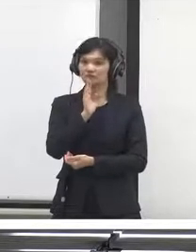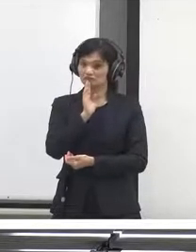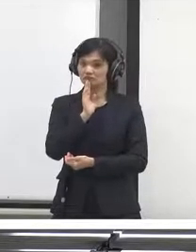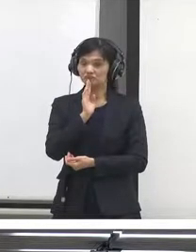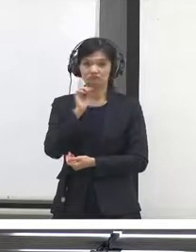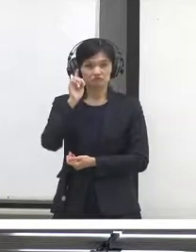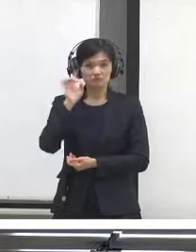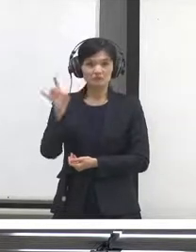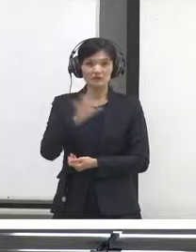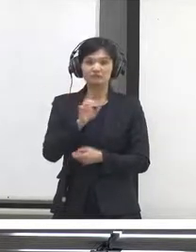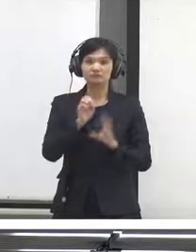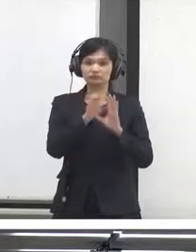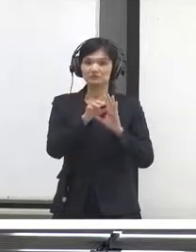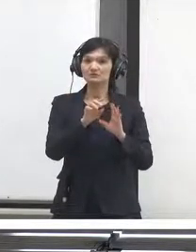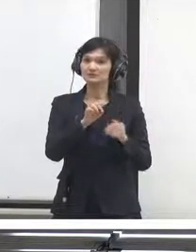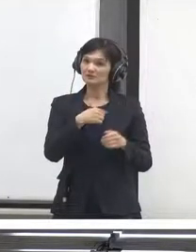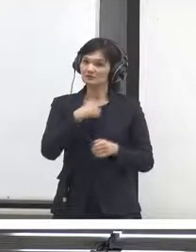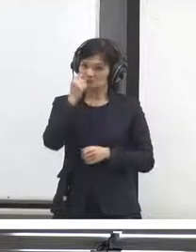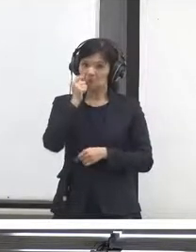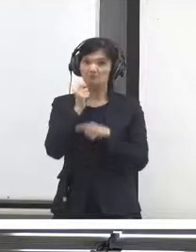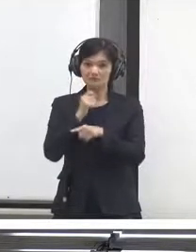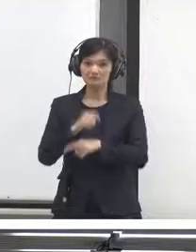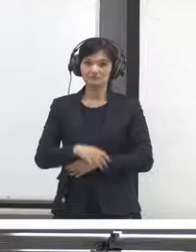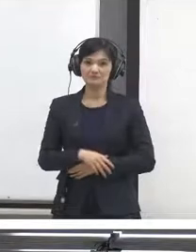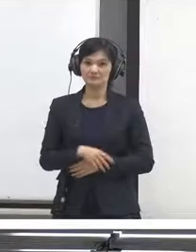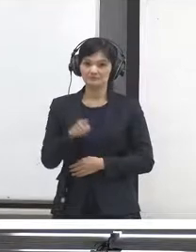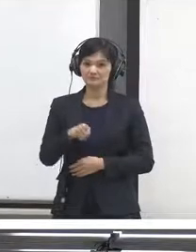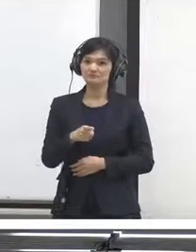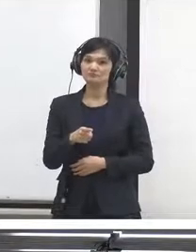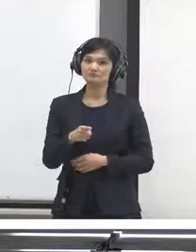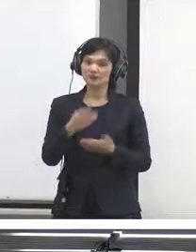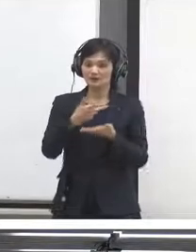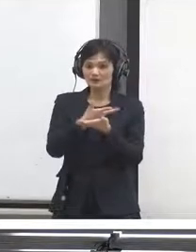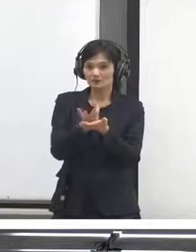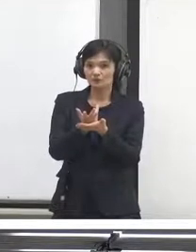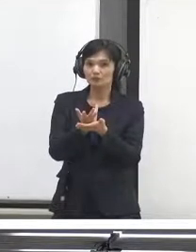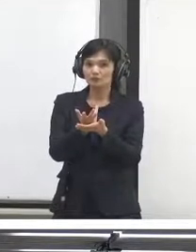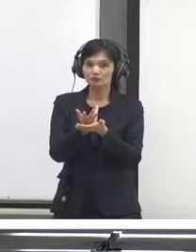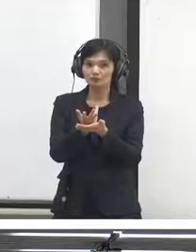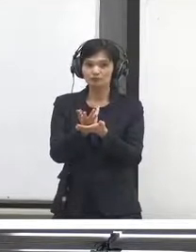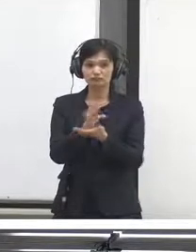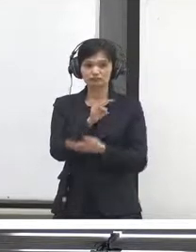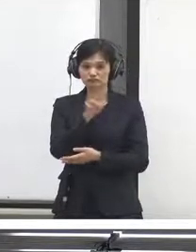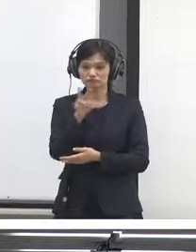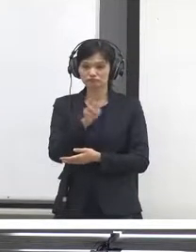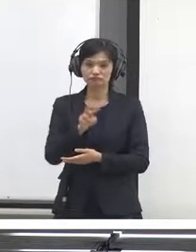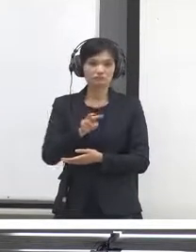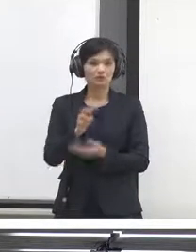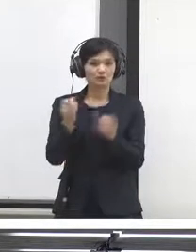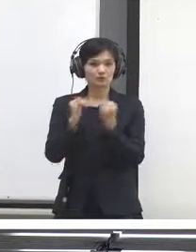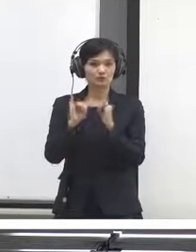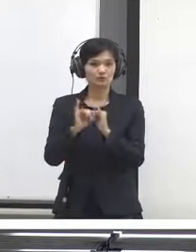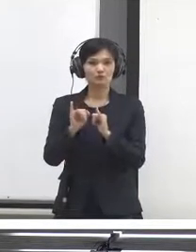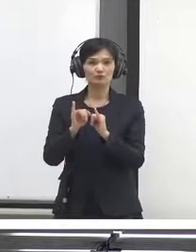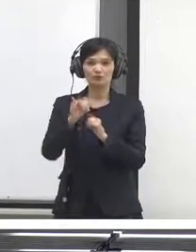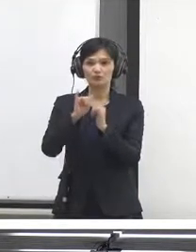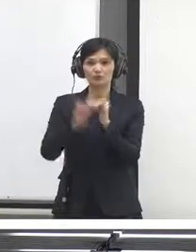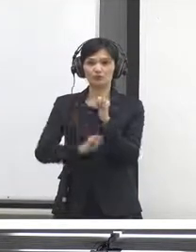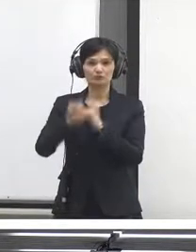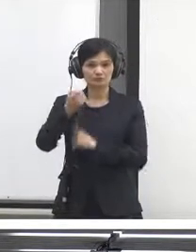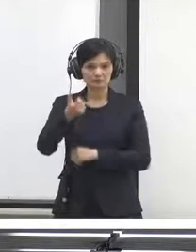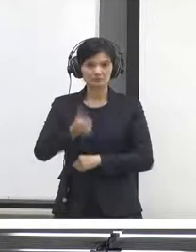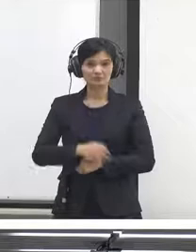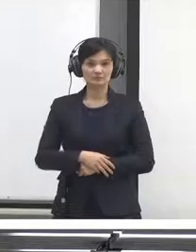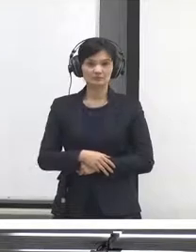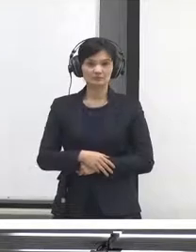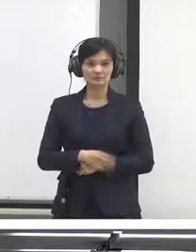scene. And I also talked with Nay that the incidents that couldn't fit in the 30